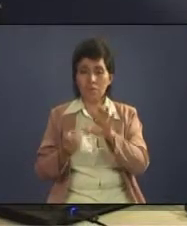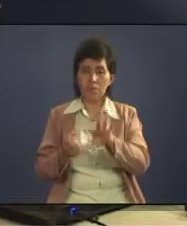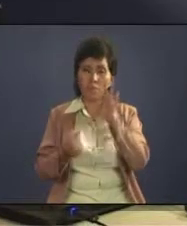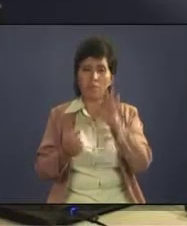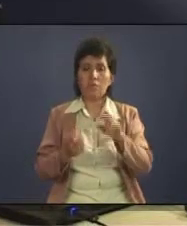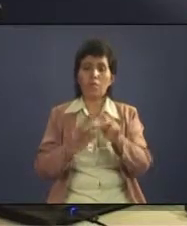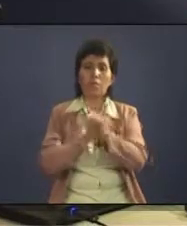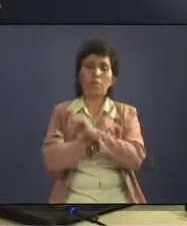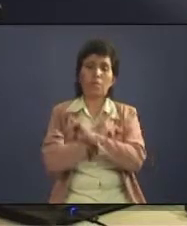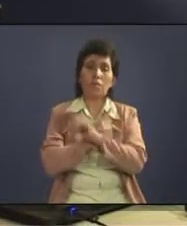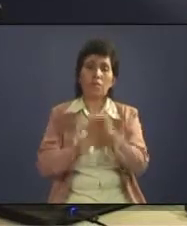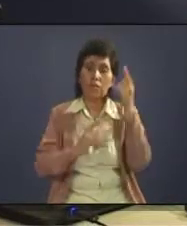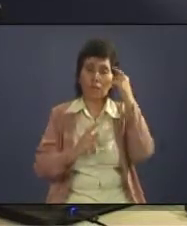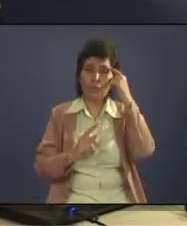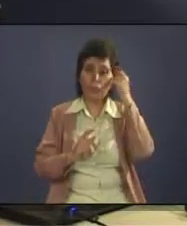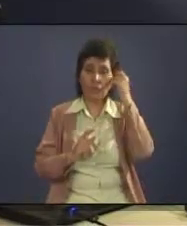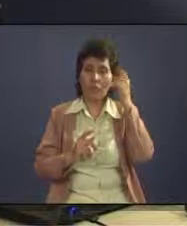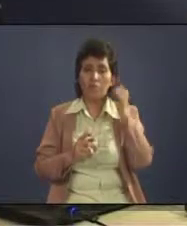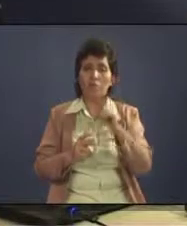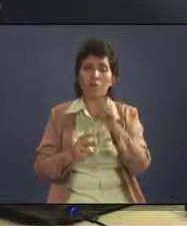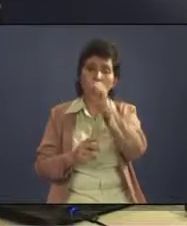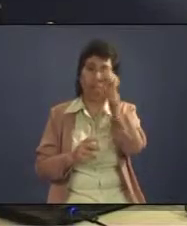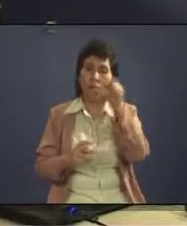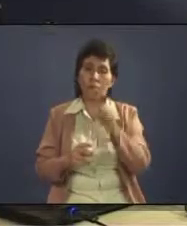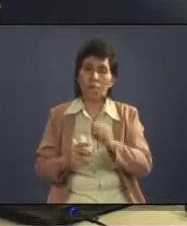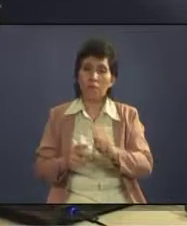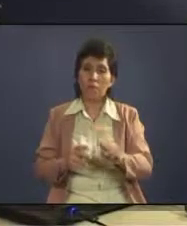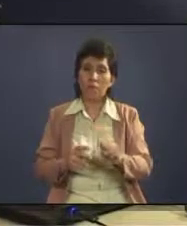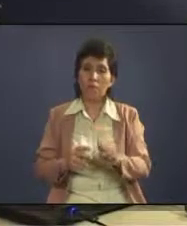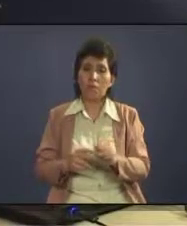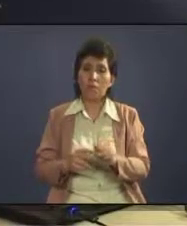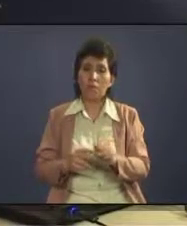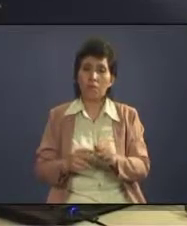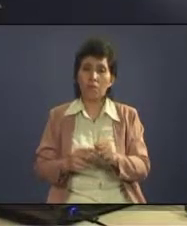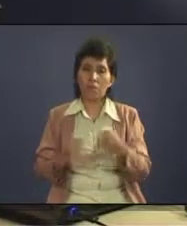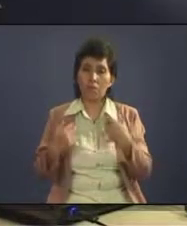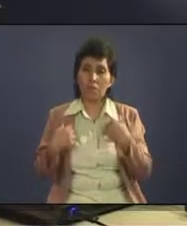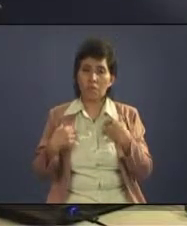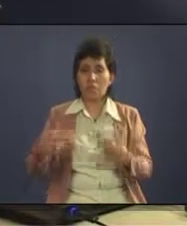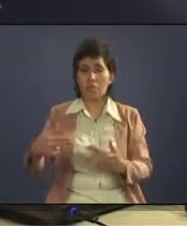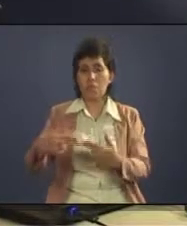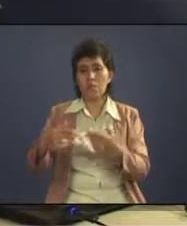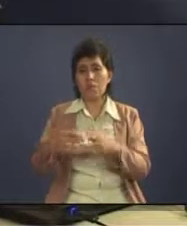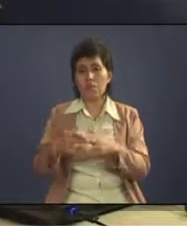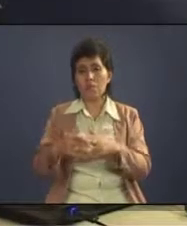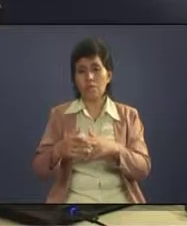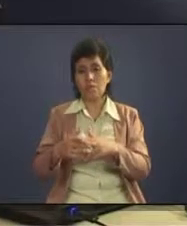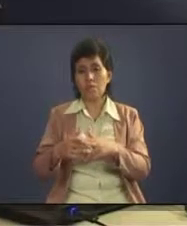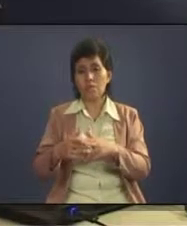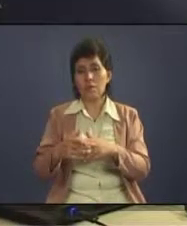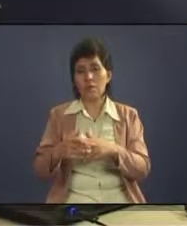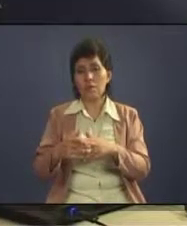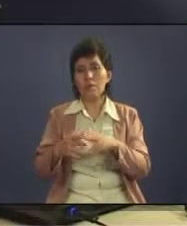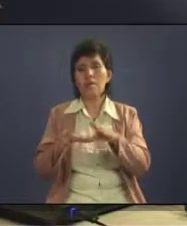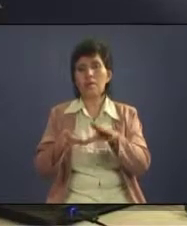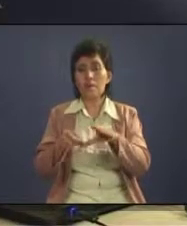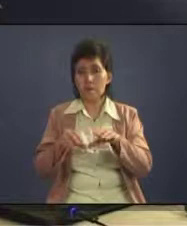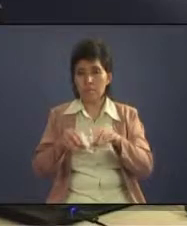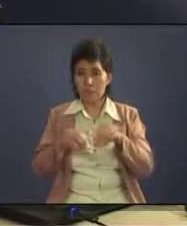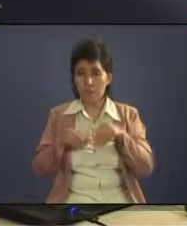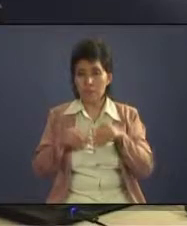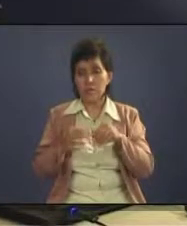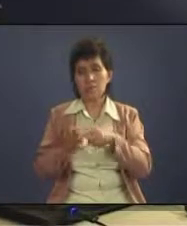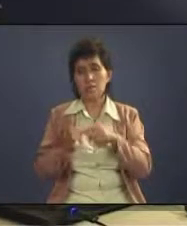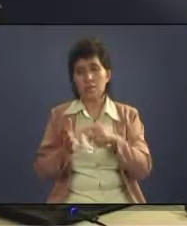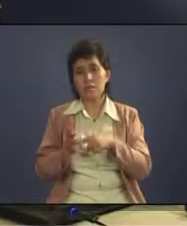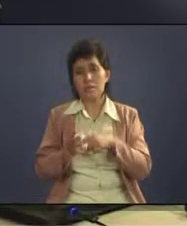Now, the question is it real or is it a perception? Sometimes it is true, okay?